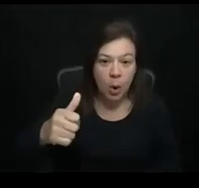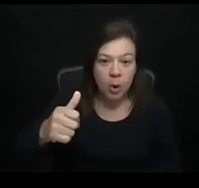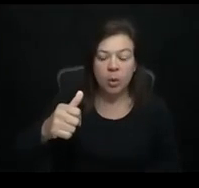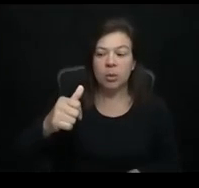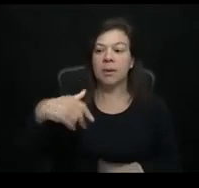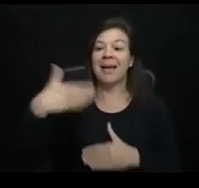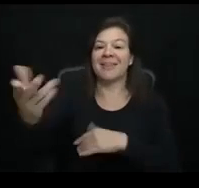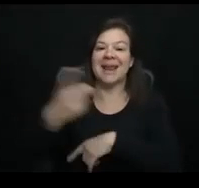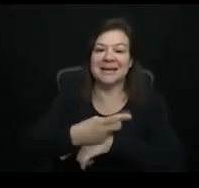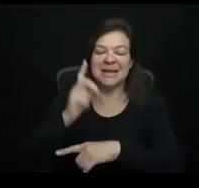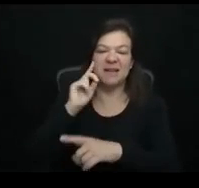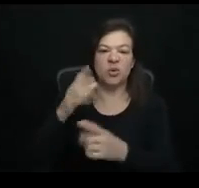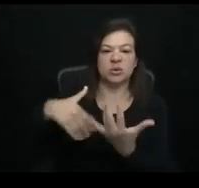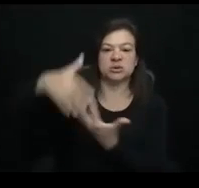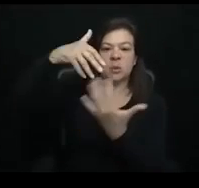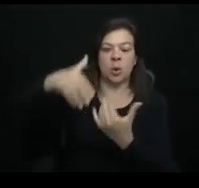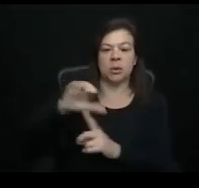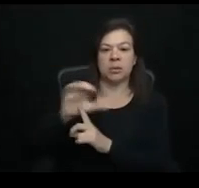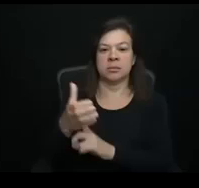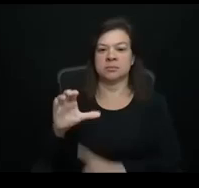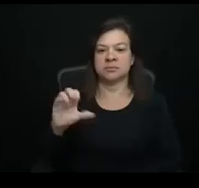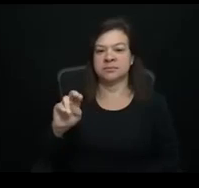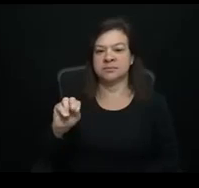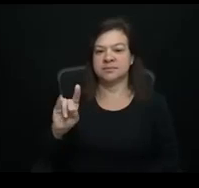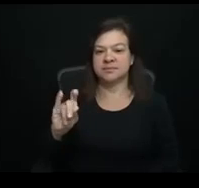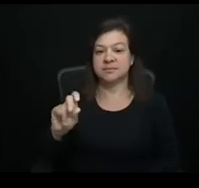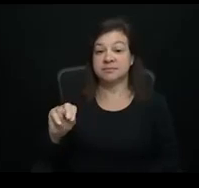So with that, thank you very much. Appreciate it.